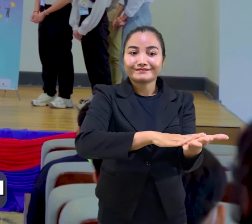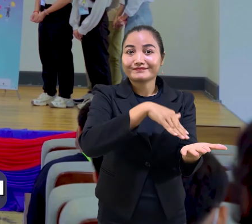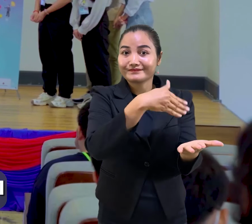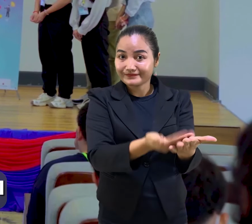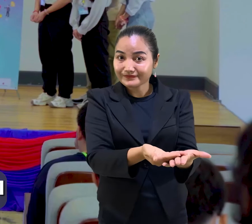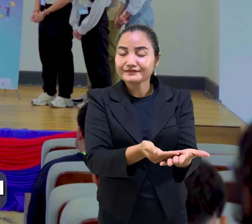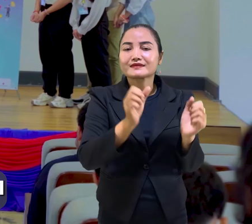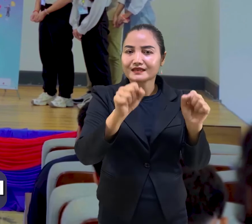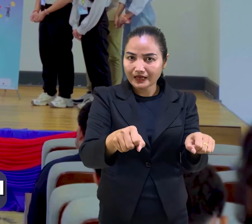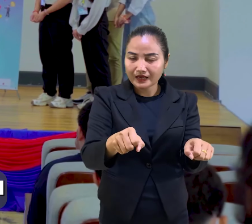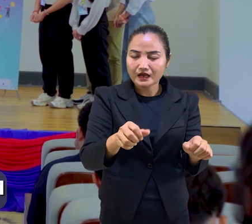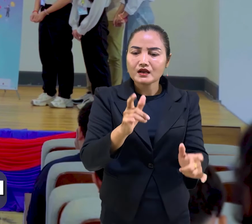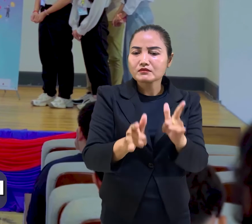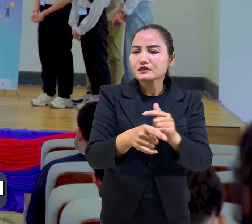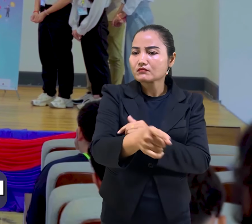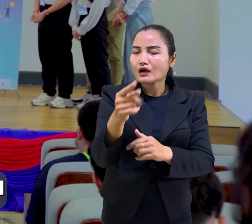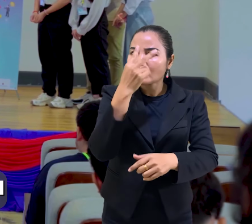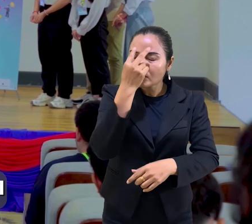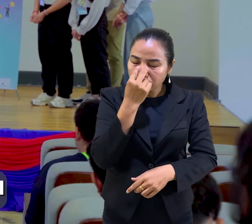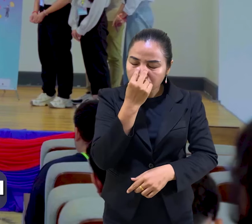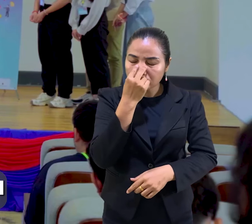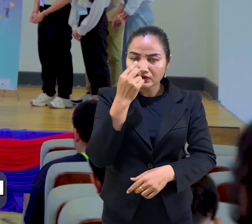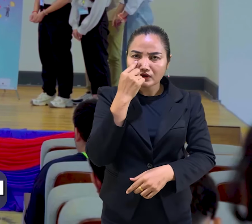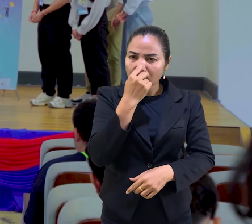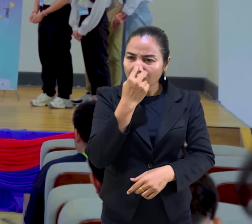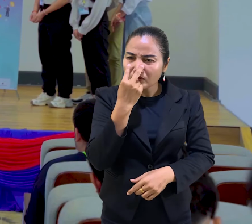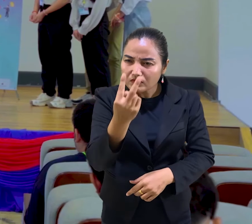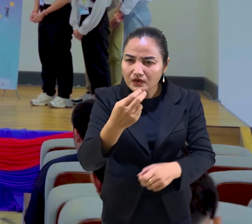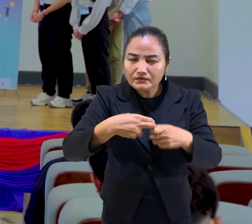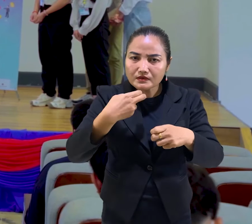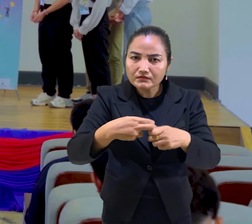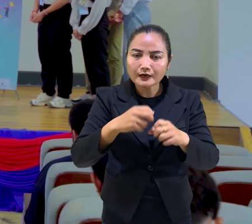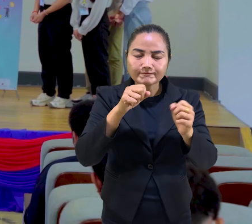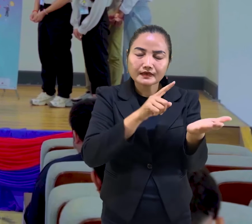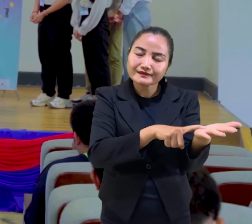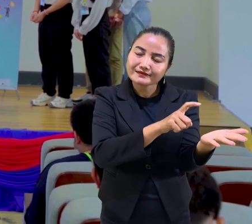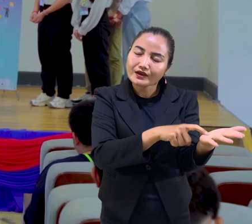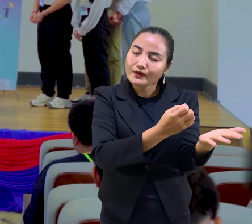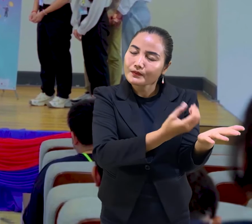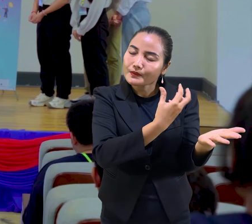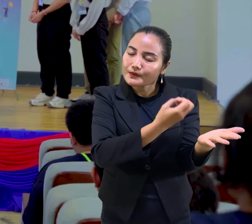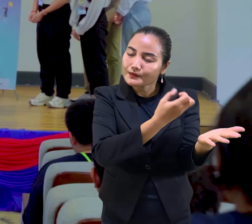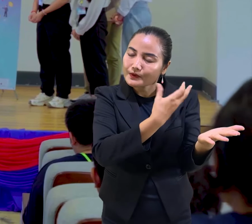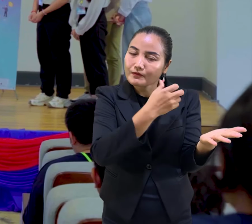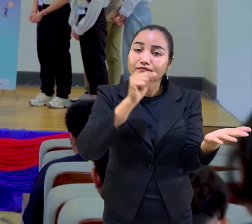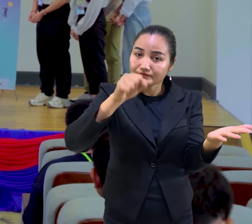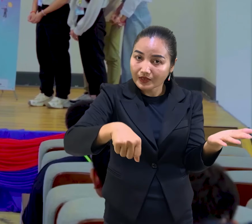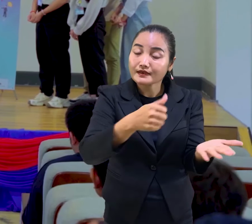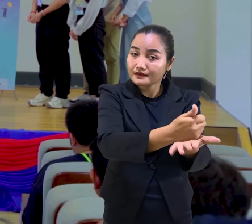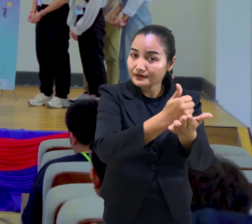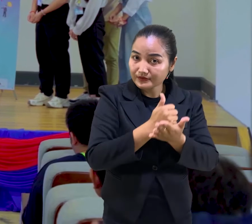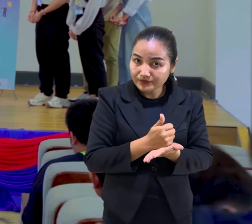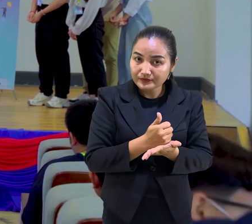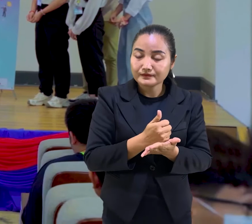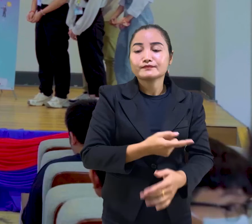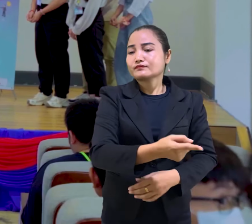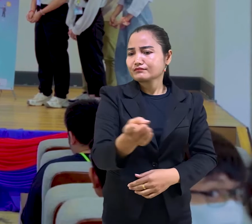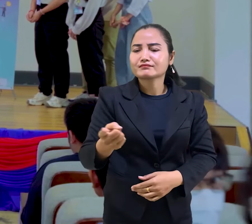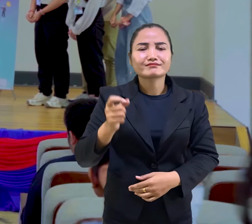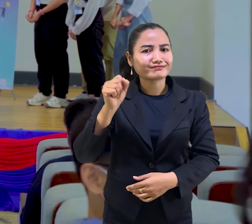the feature for the employers to upload the job into our app easily, and for the user or the disabled people who use our